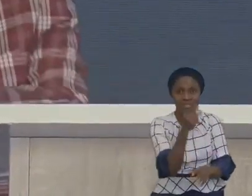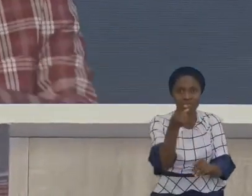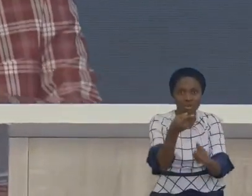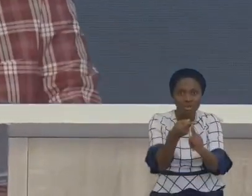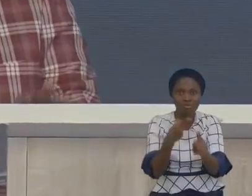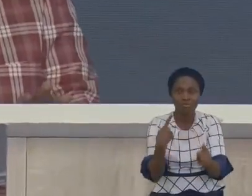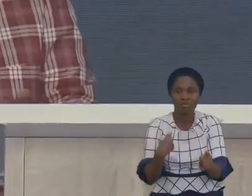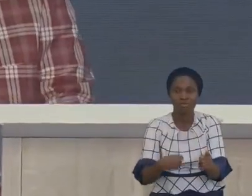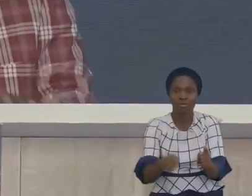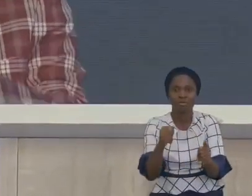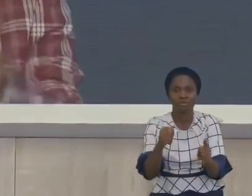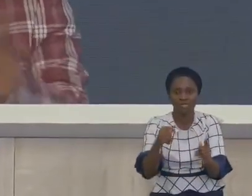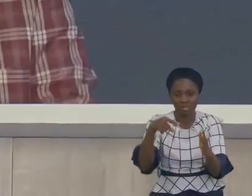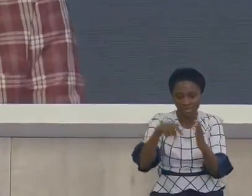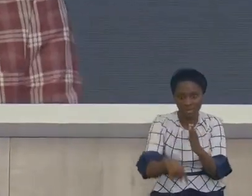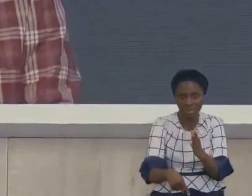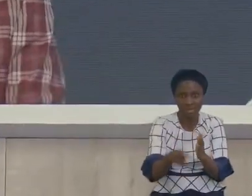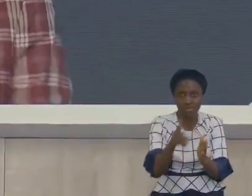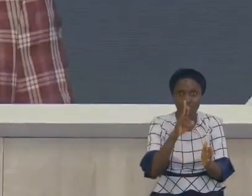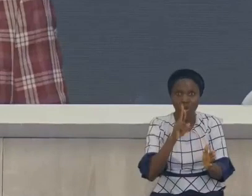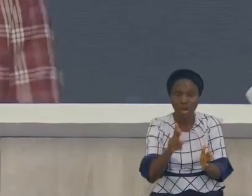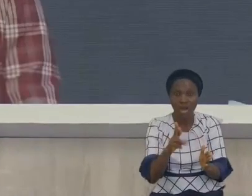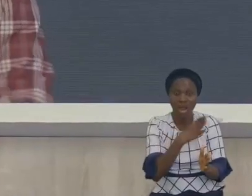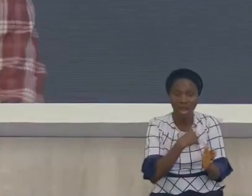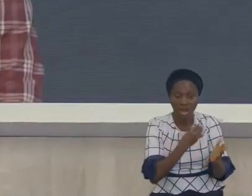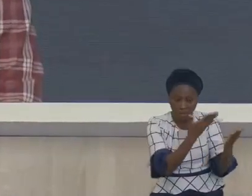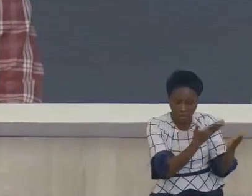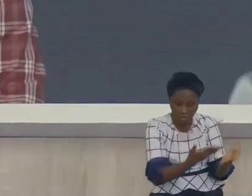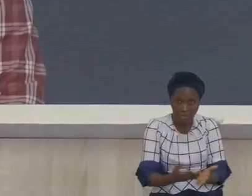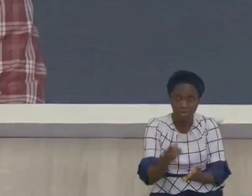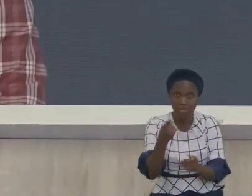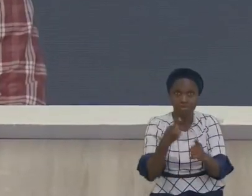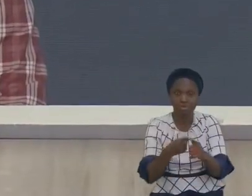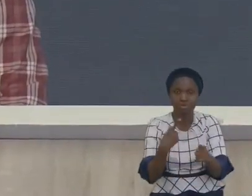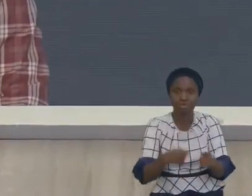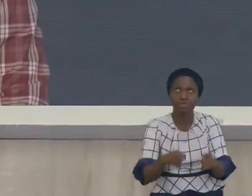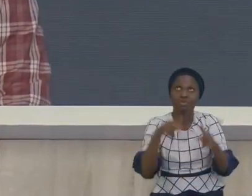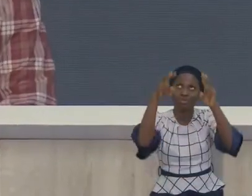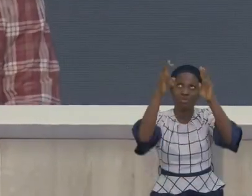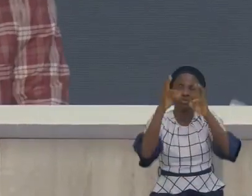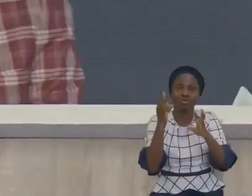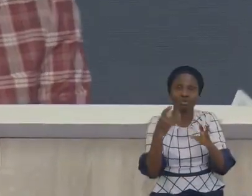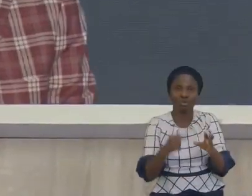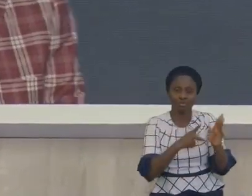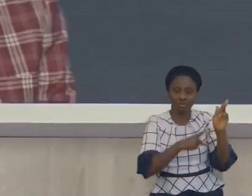throne of the kings to reign with the Lord.